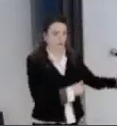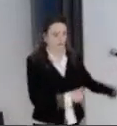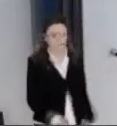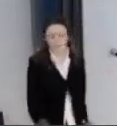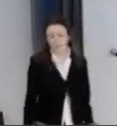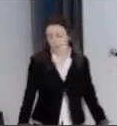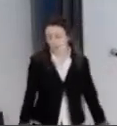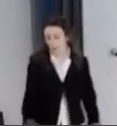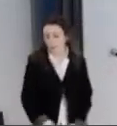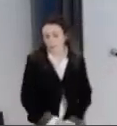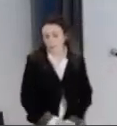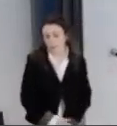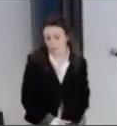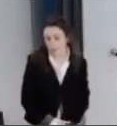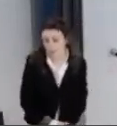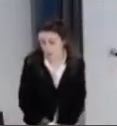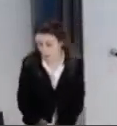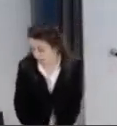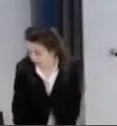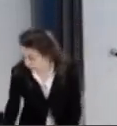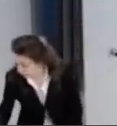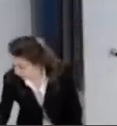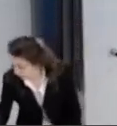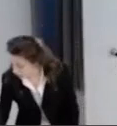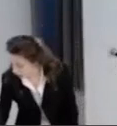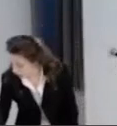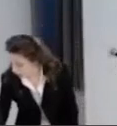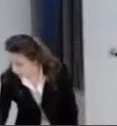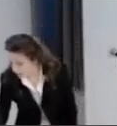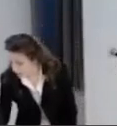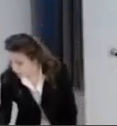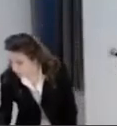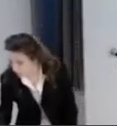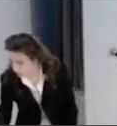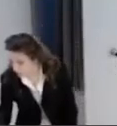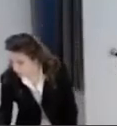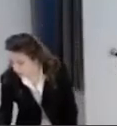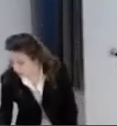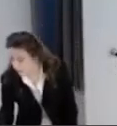the earlier quoted reviewers say.